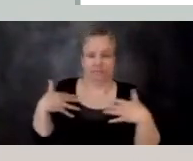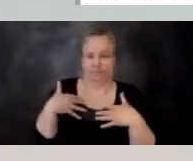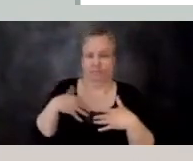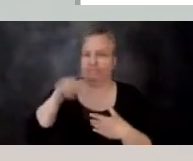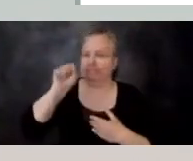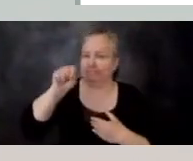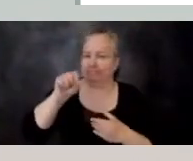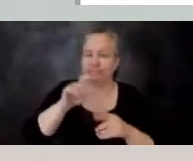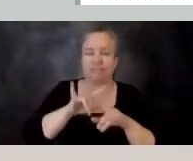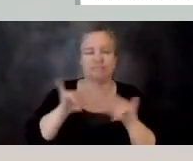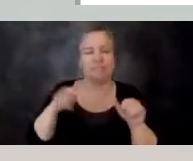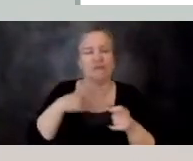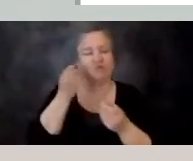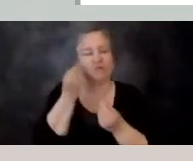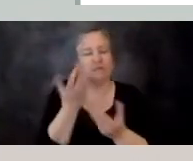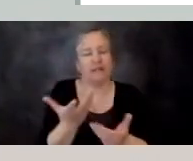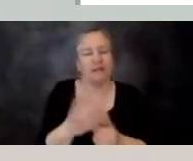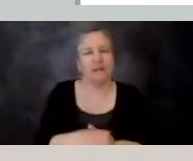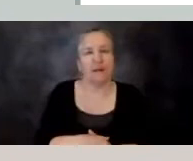say that